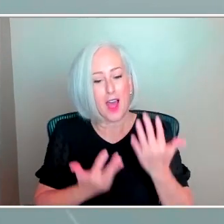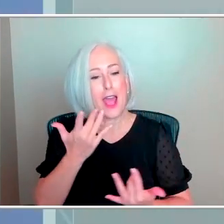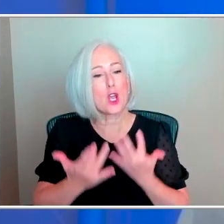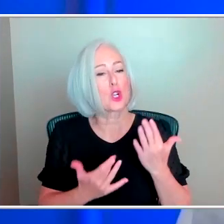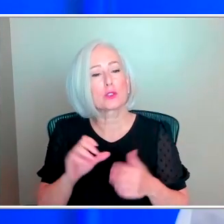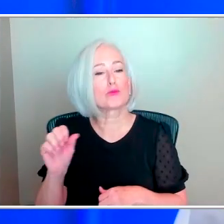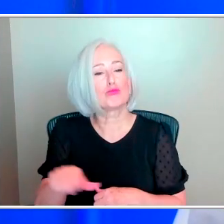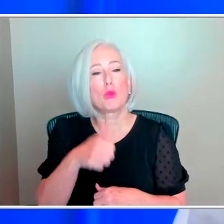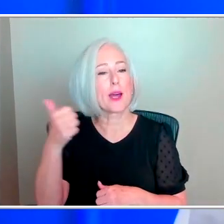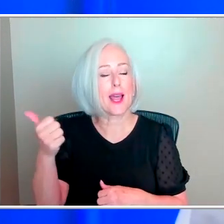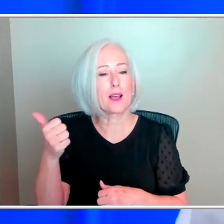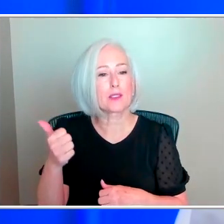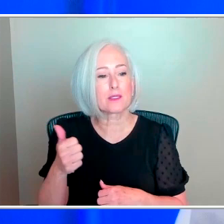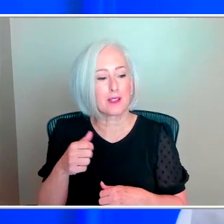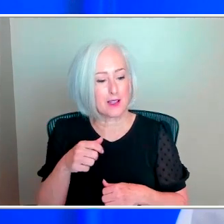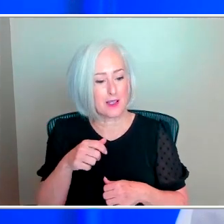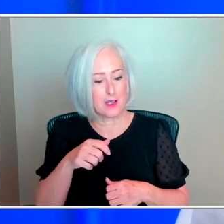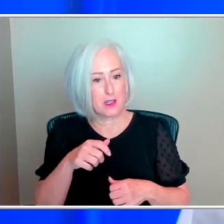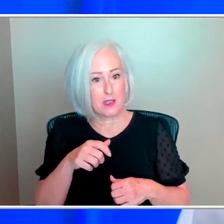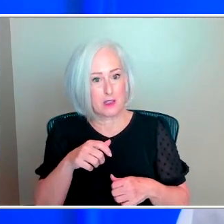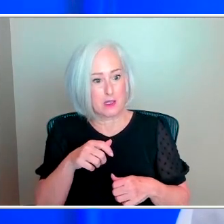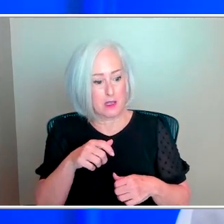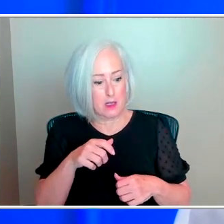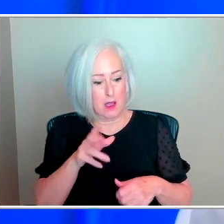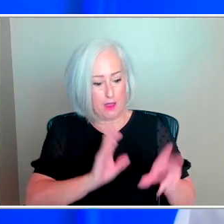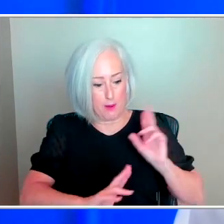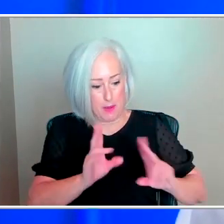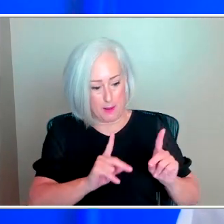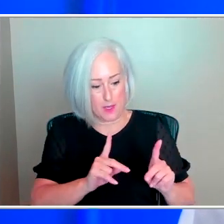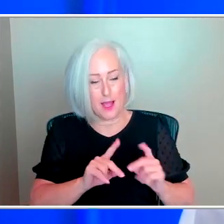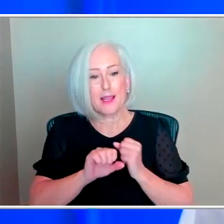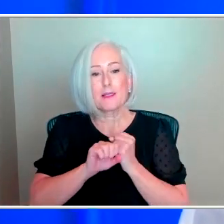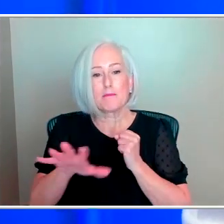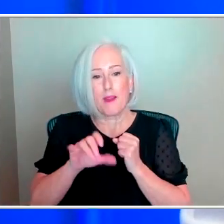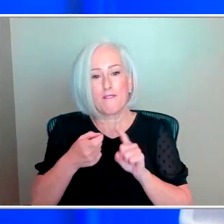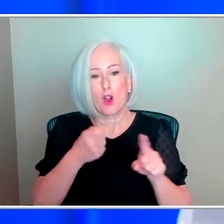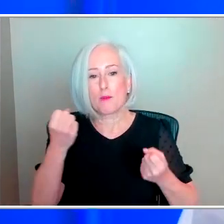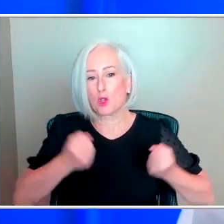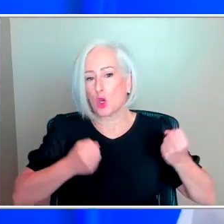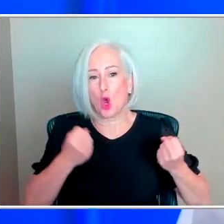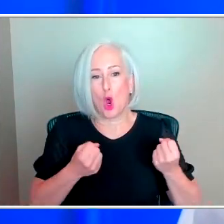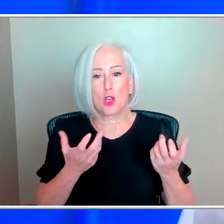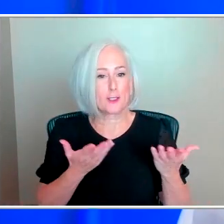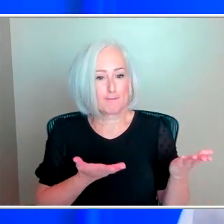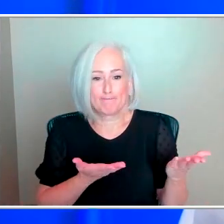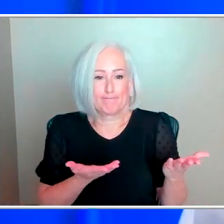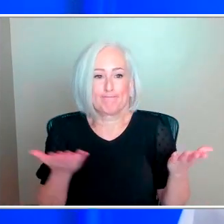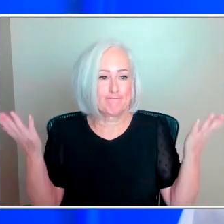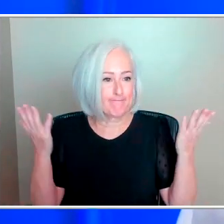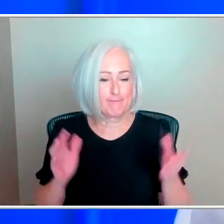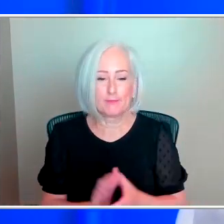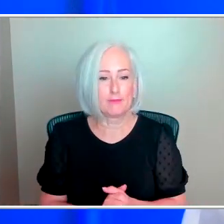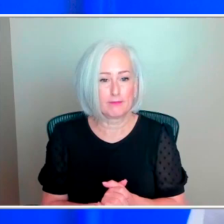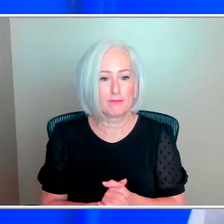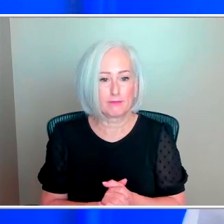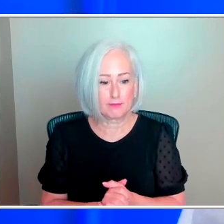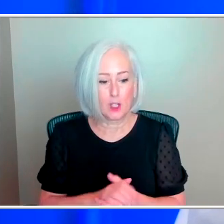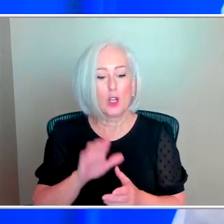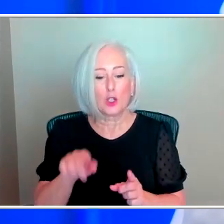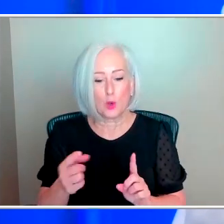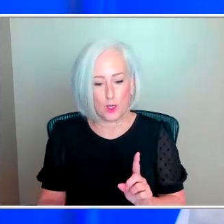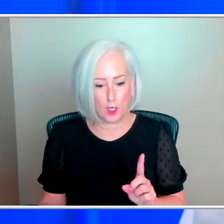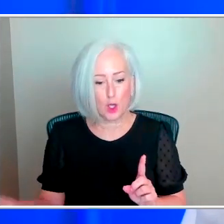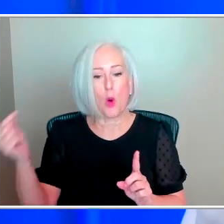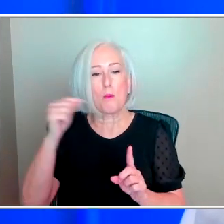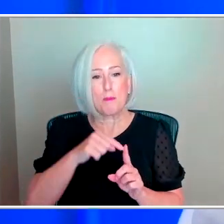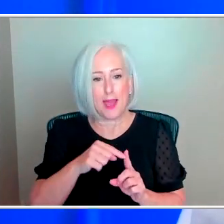it's the population and the emissions from vehicles. There's just, again, and if you go back to when the Clean Air